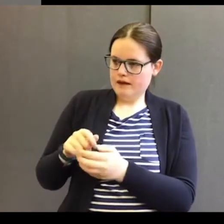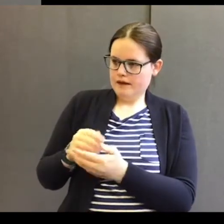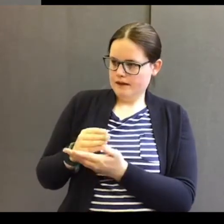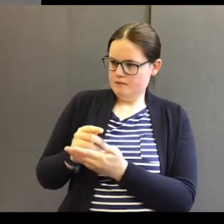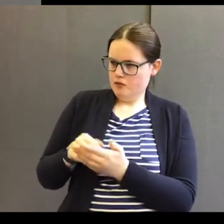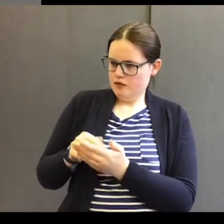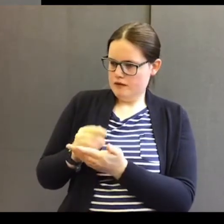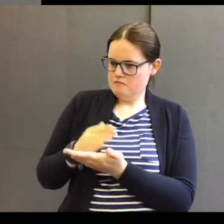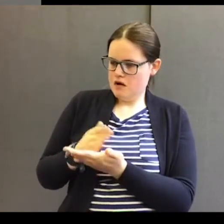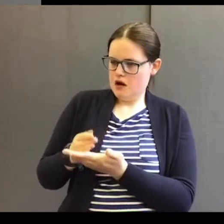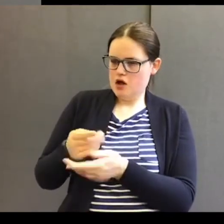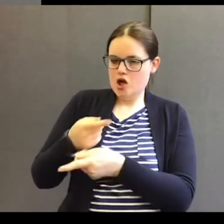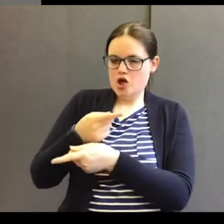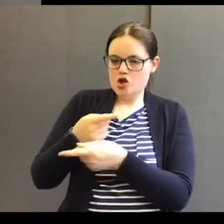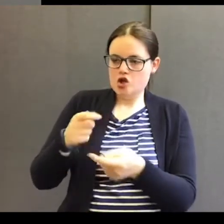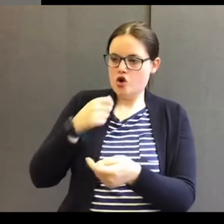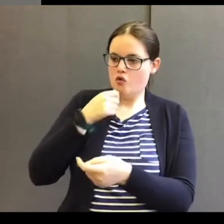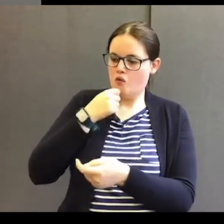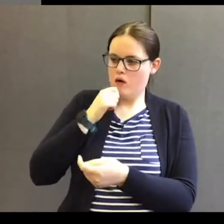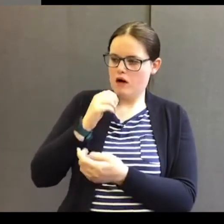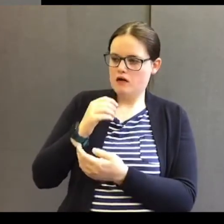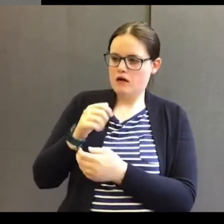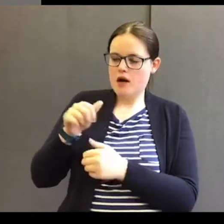And here's the key bit.